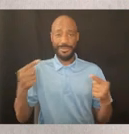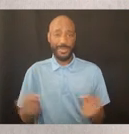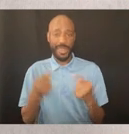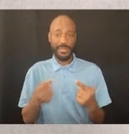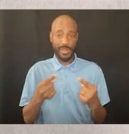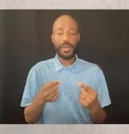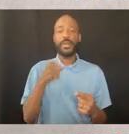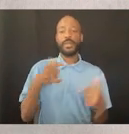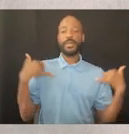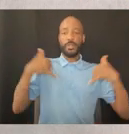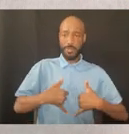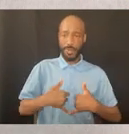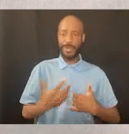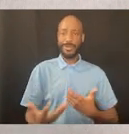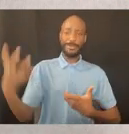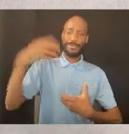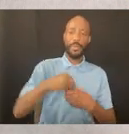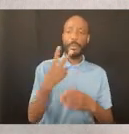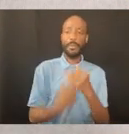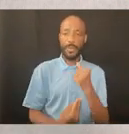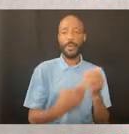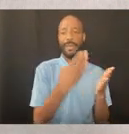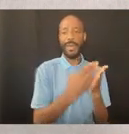aspects of that process and does not shy away from